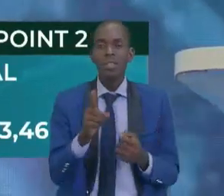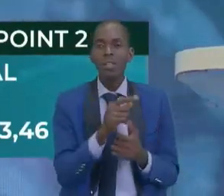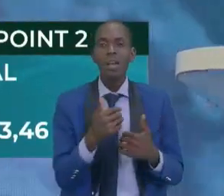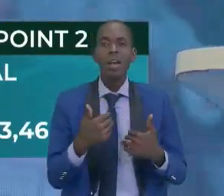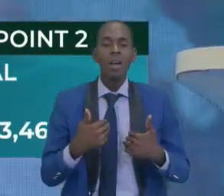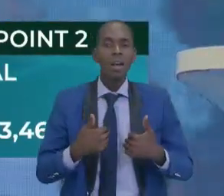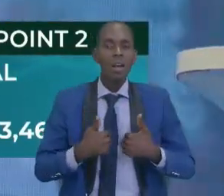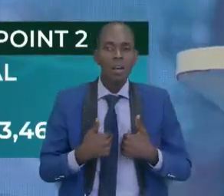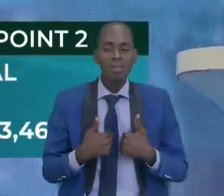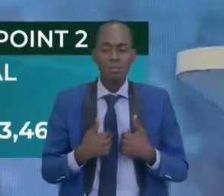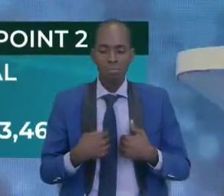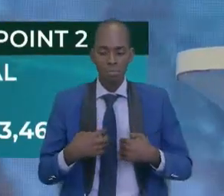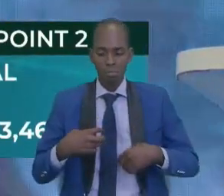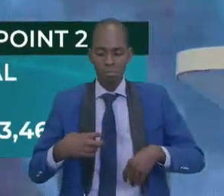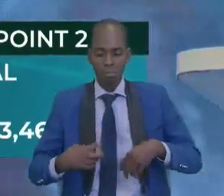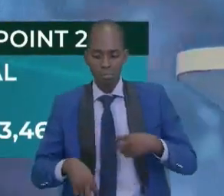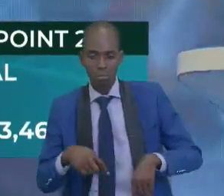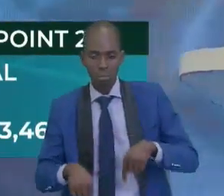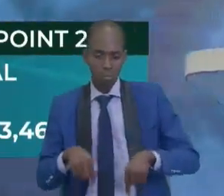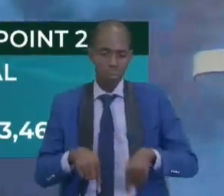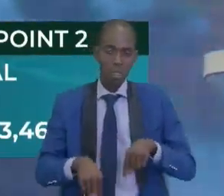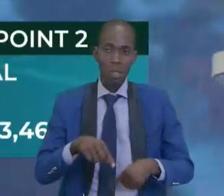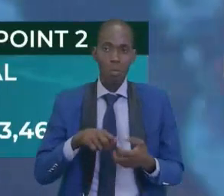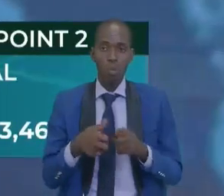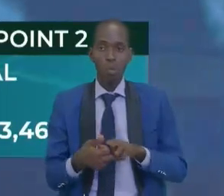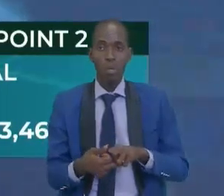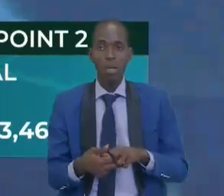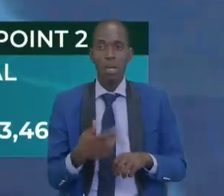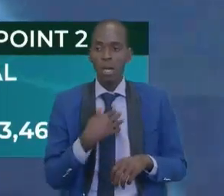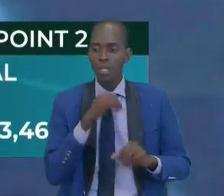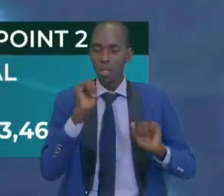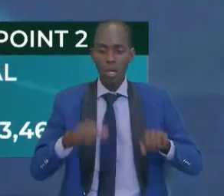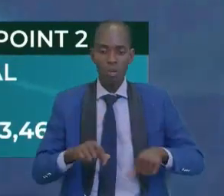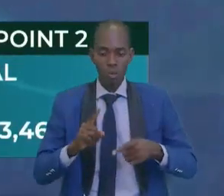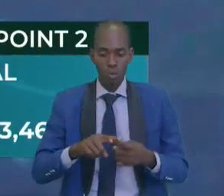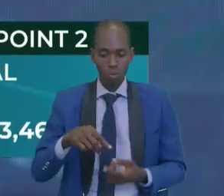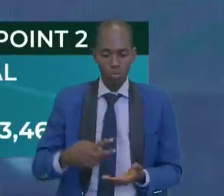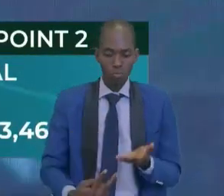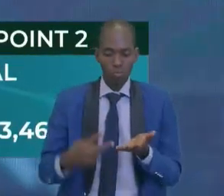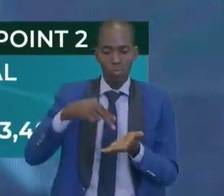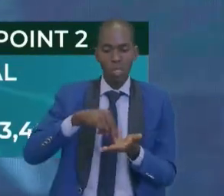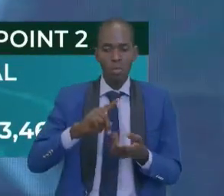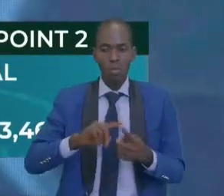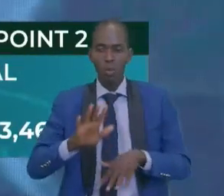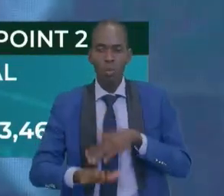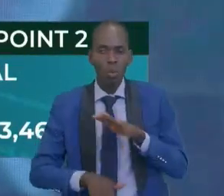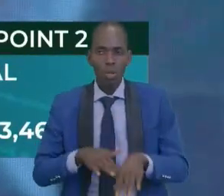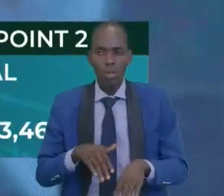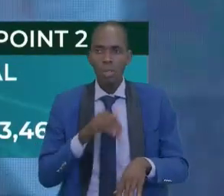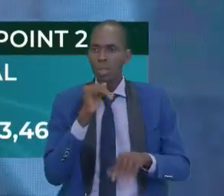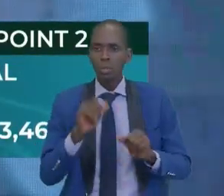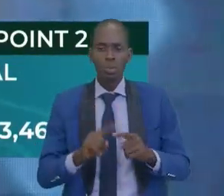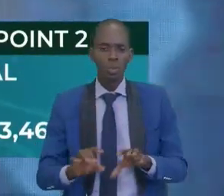He had paralysis. And he couldn't rise up and walk. He couldn't do anything